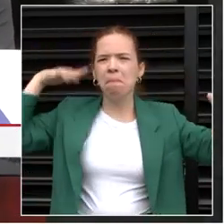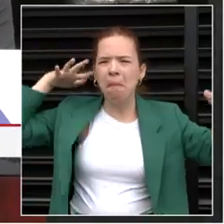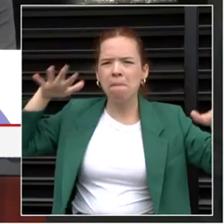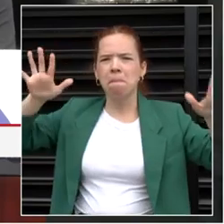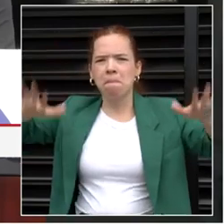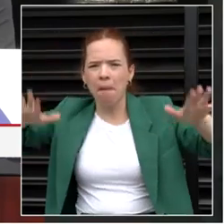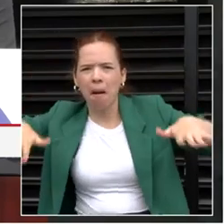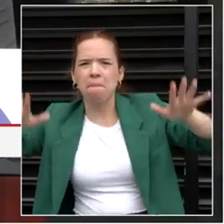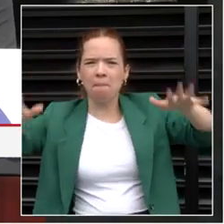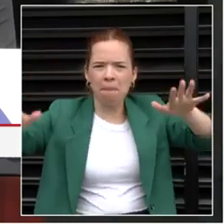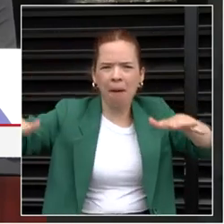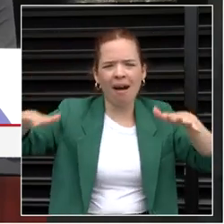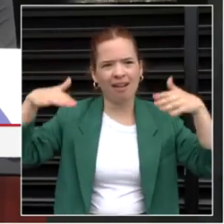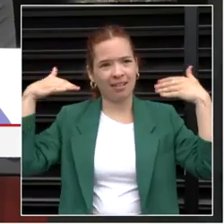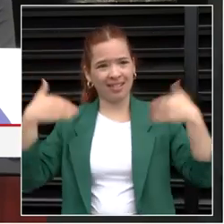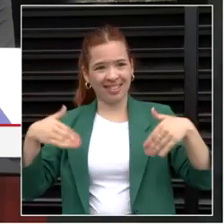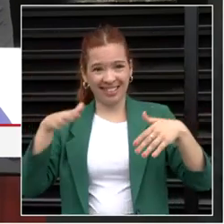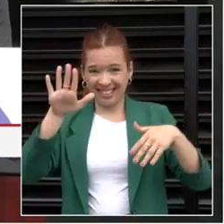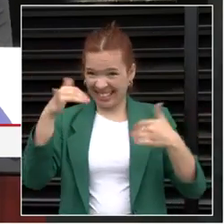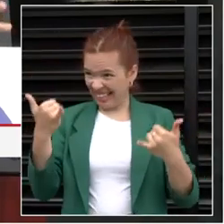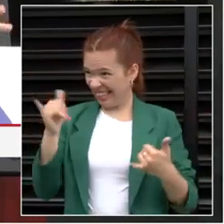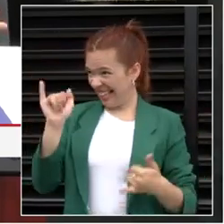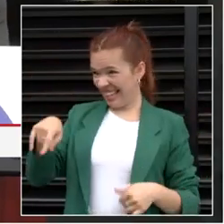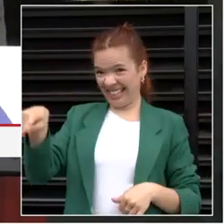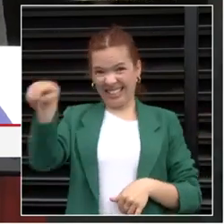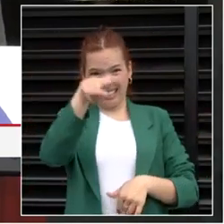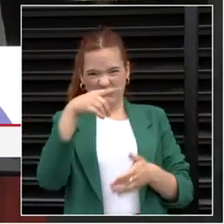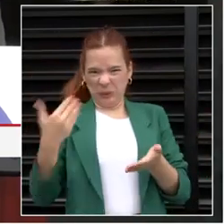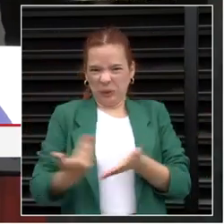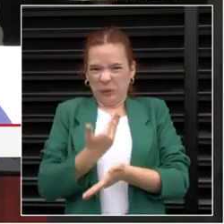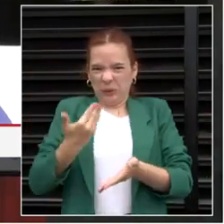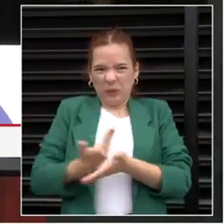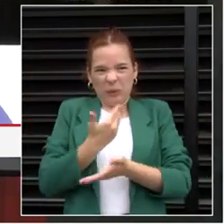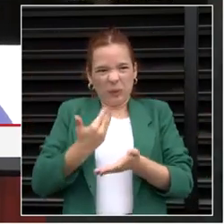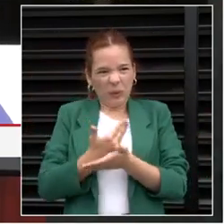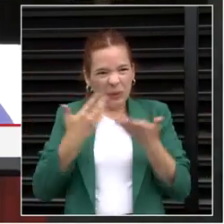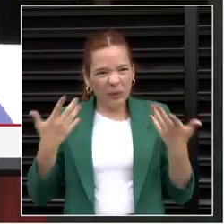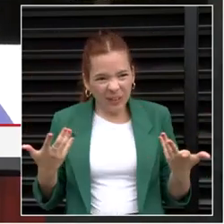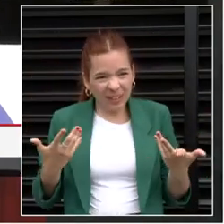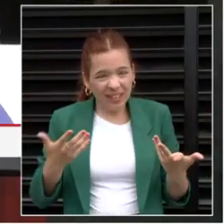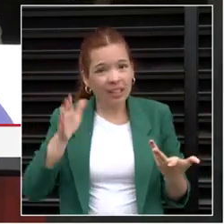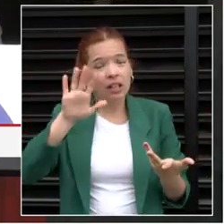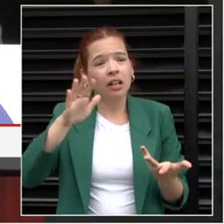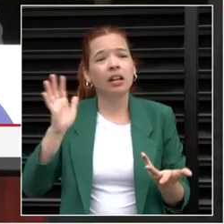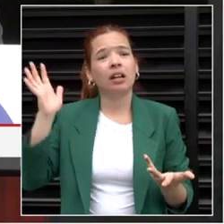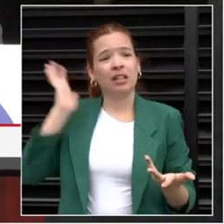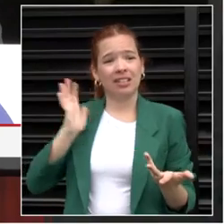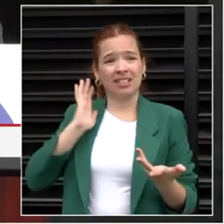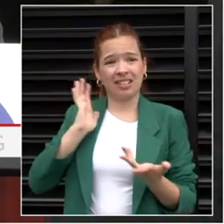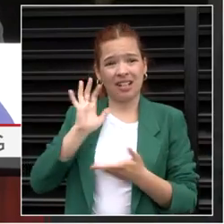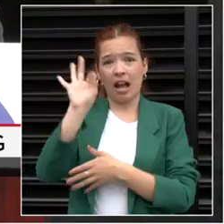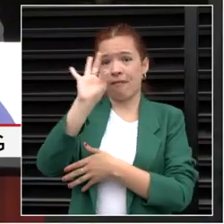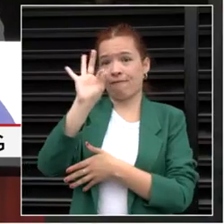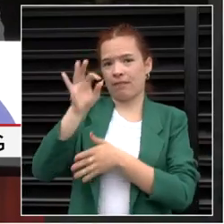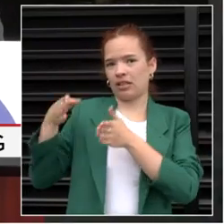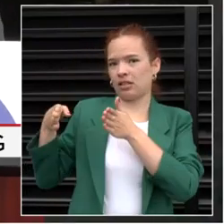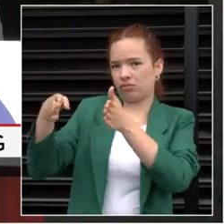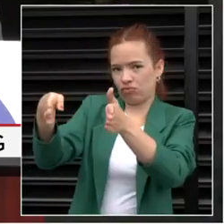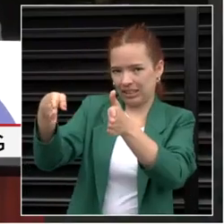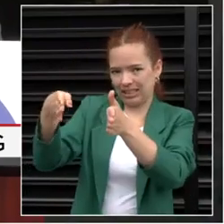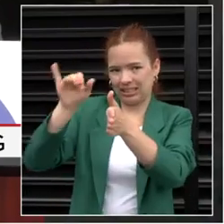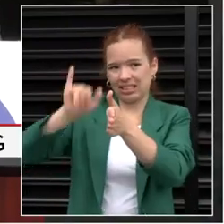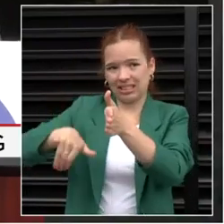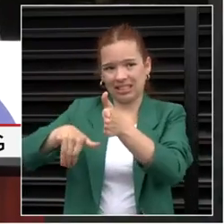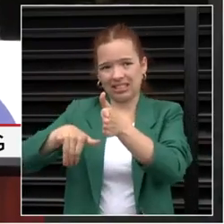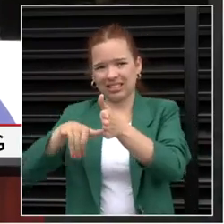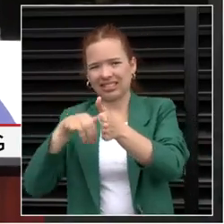Street back then was a little sketchy. It was still the remnants around the corner of one of our